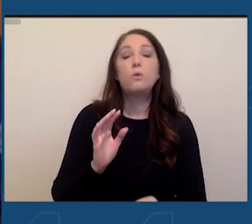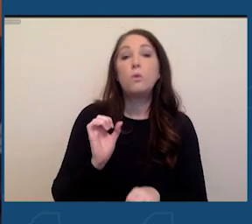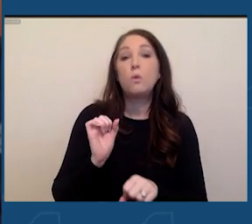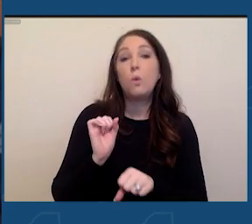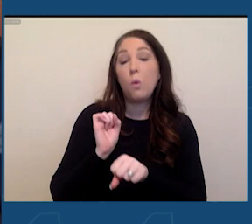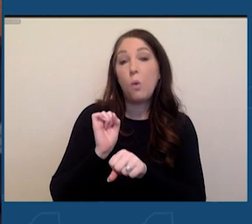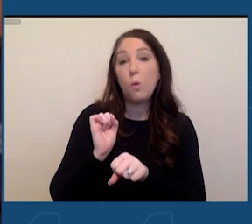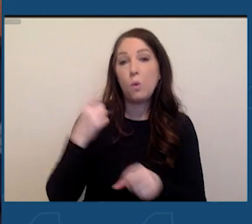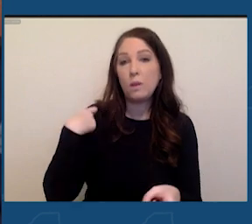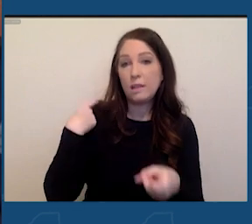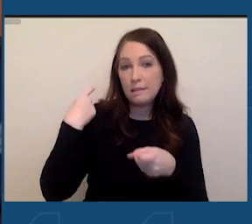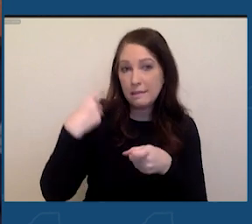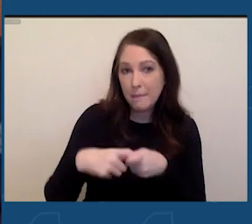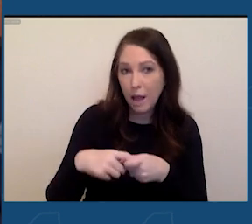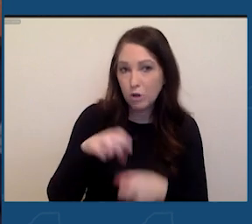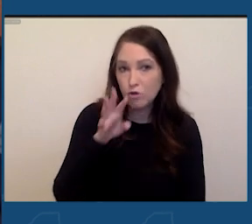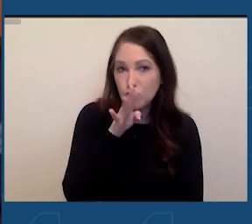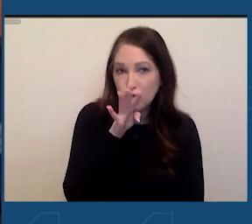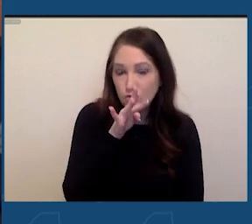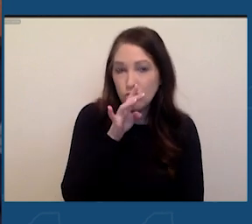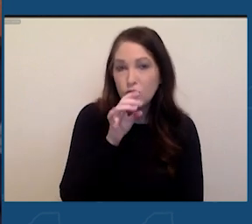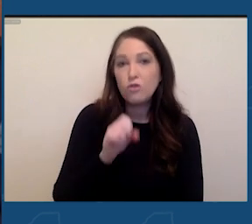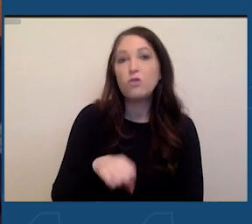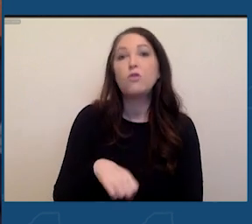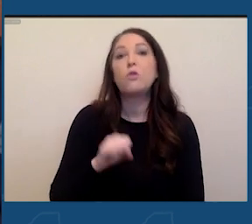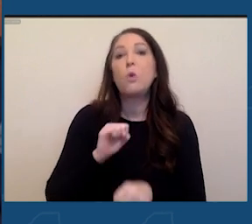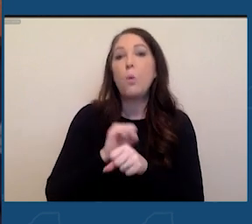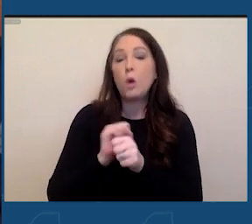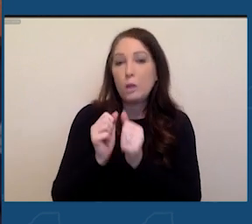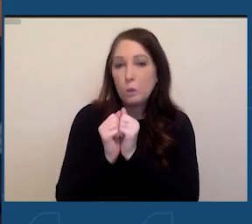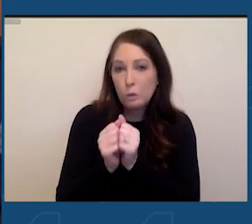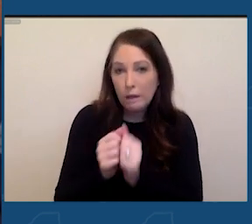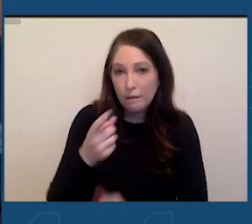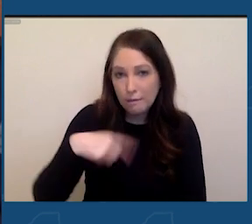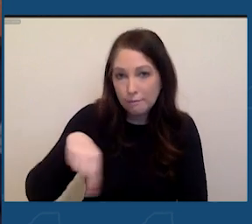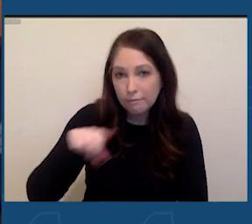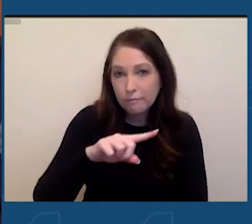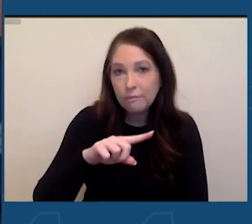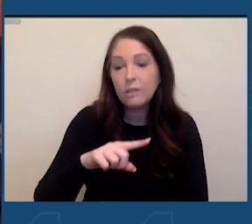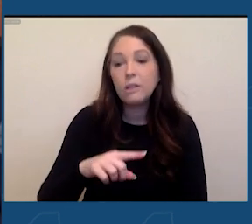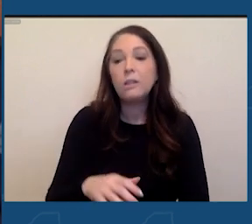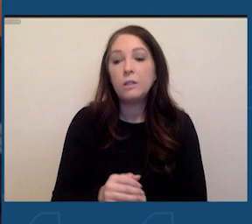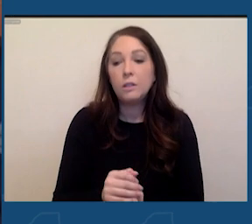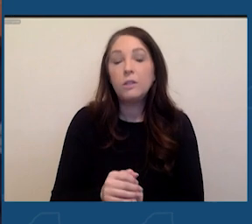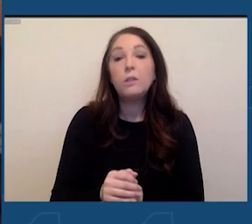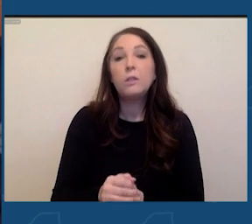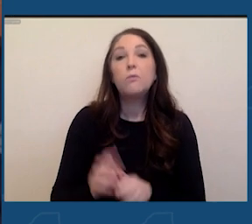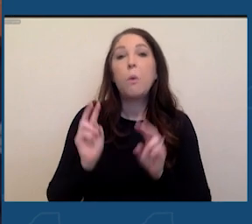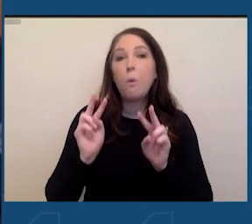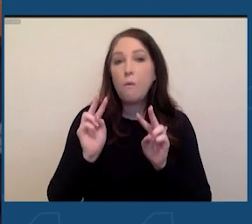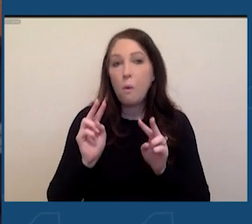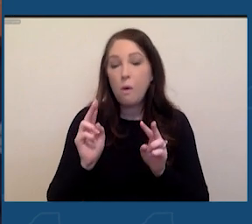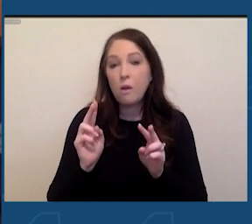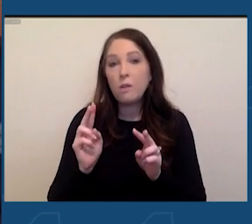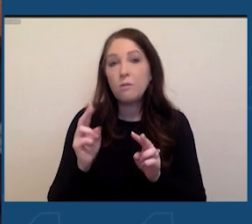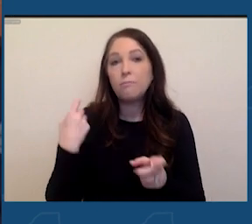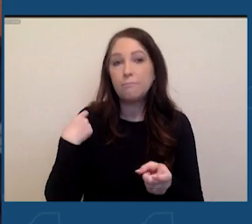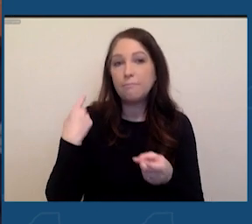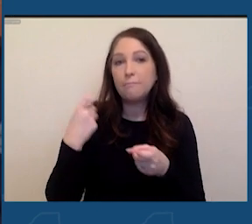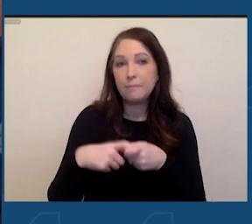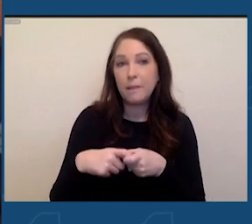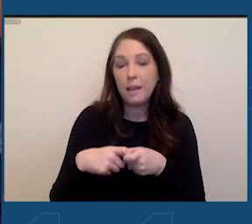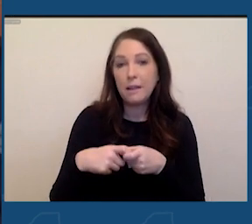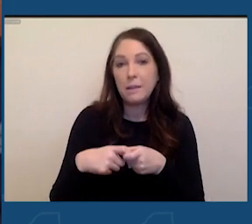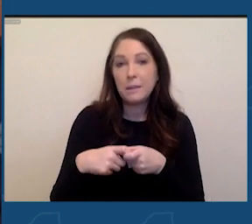la gobernadora y también con todos ustedes para asegurar que este proyecto sea todo un